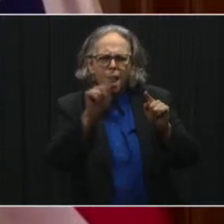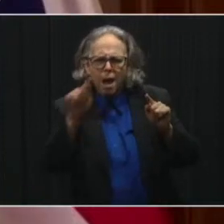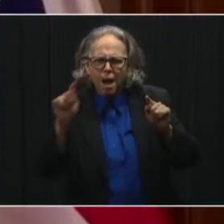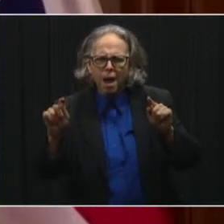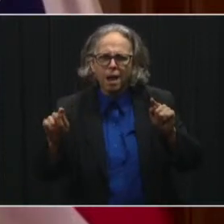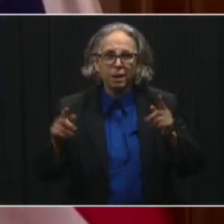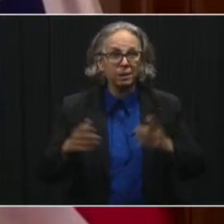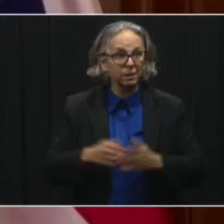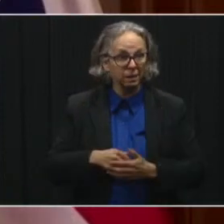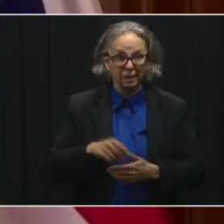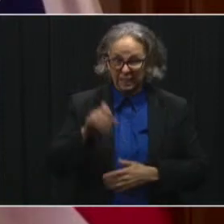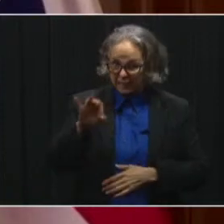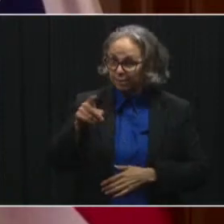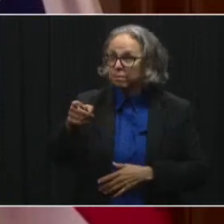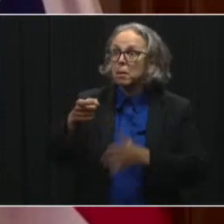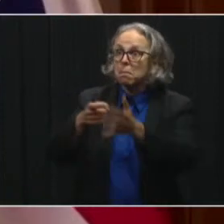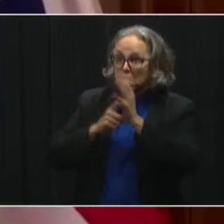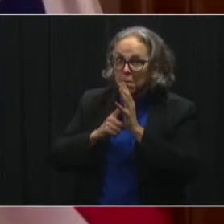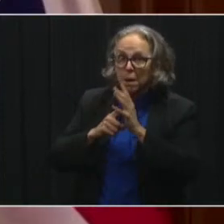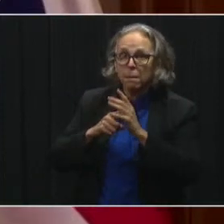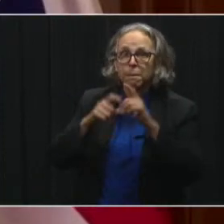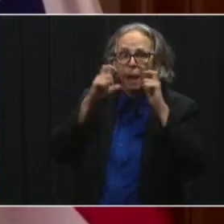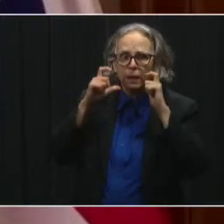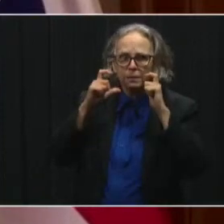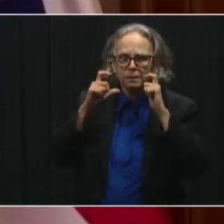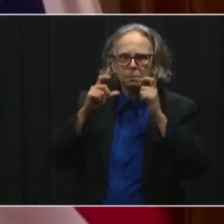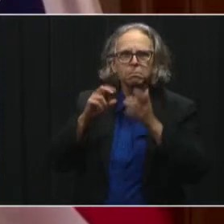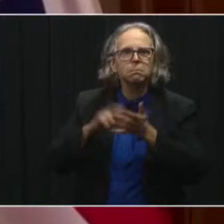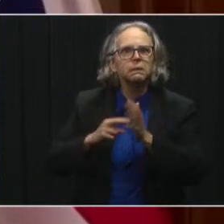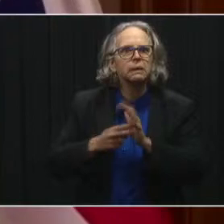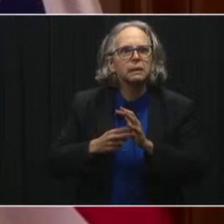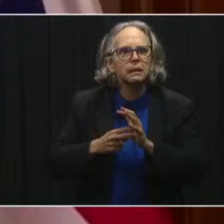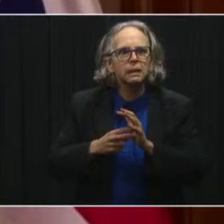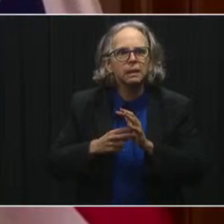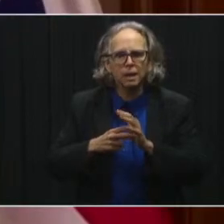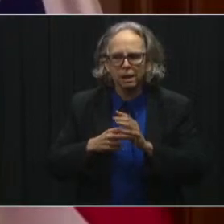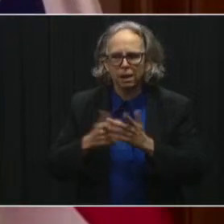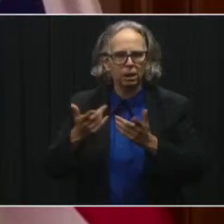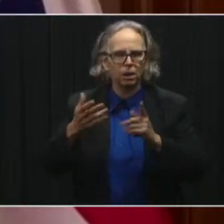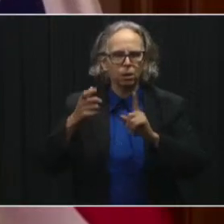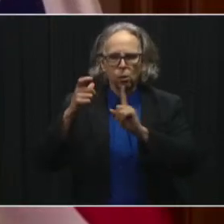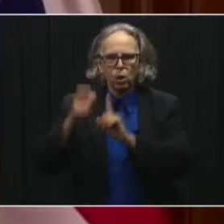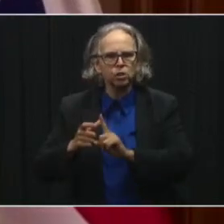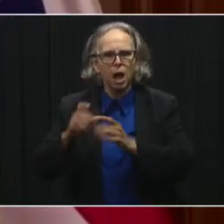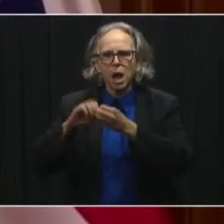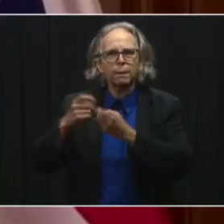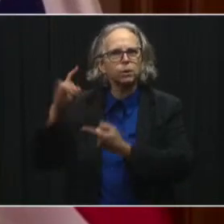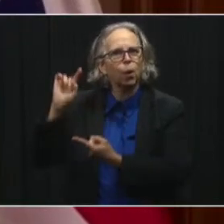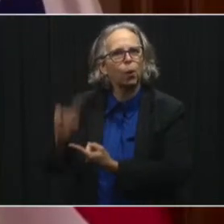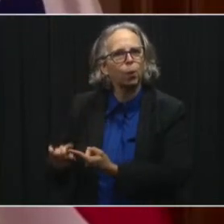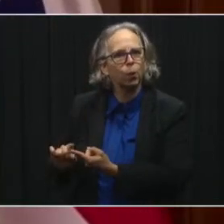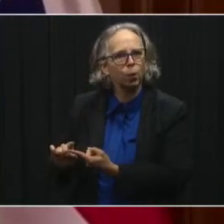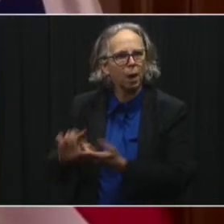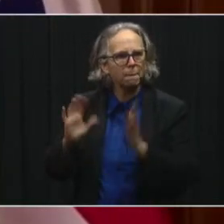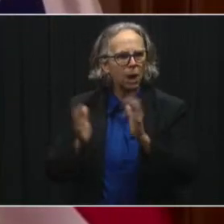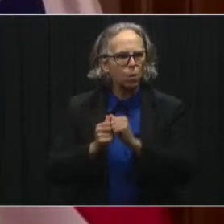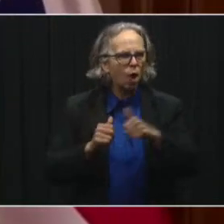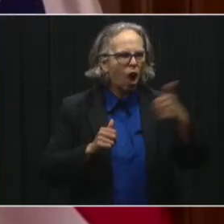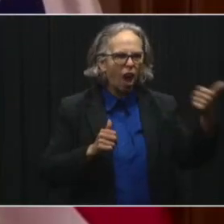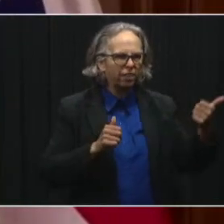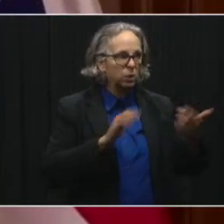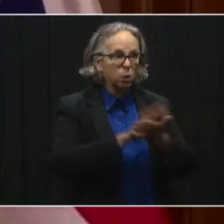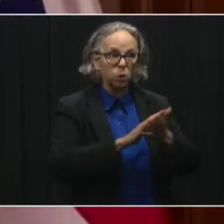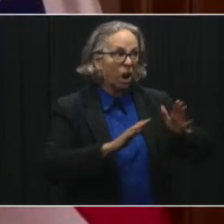masking are not losing as many days for the kids to be quarantined. And we knew that going in. We're